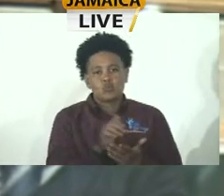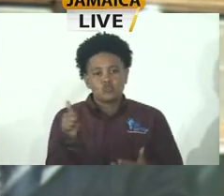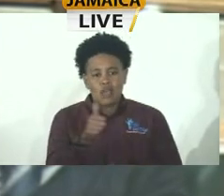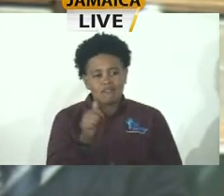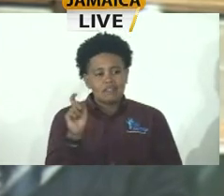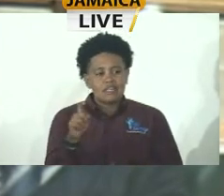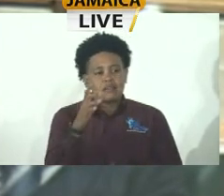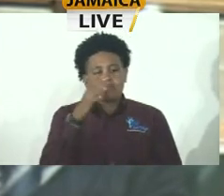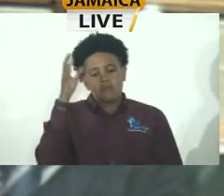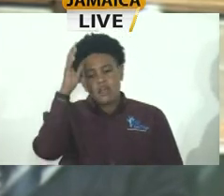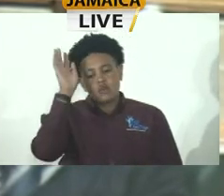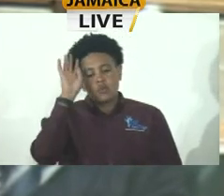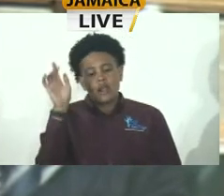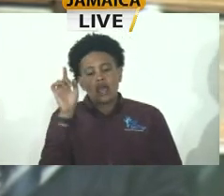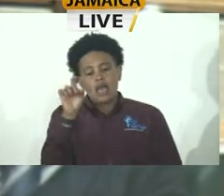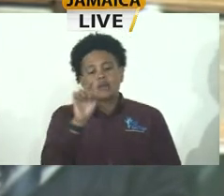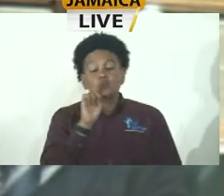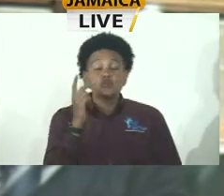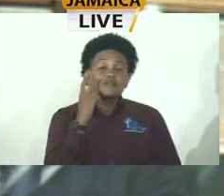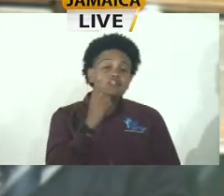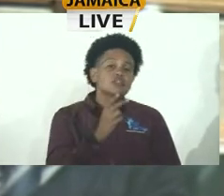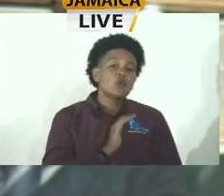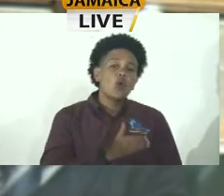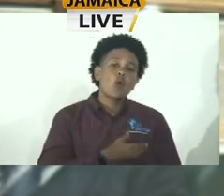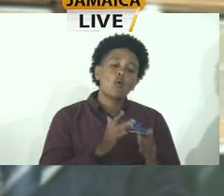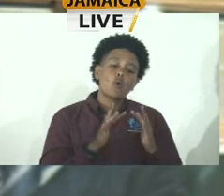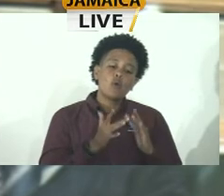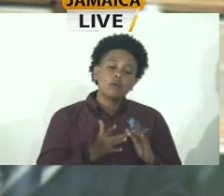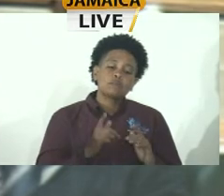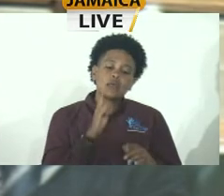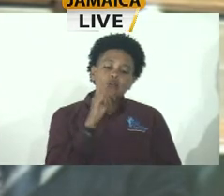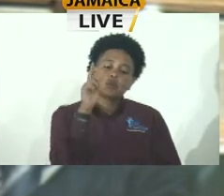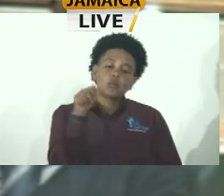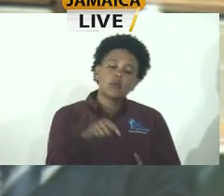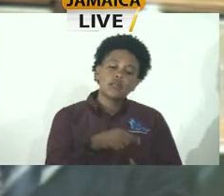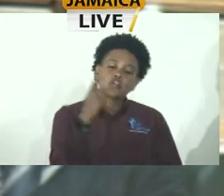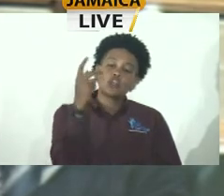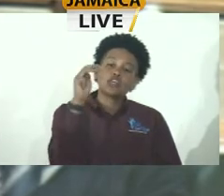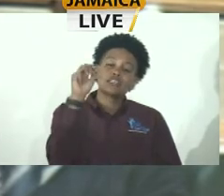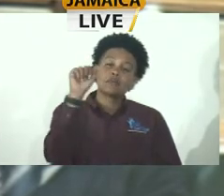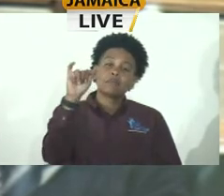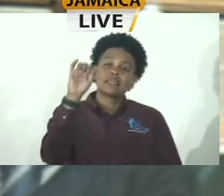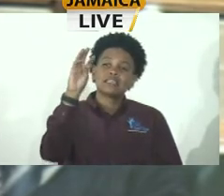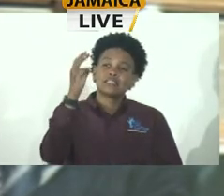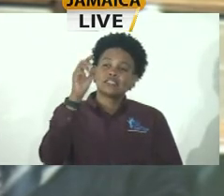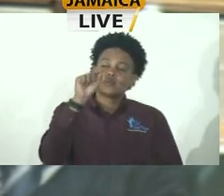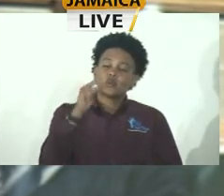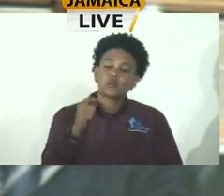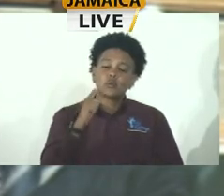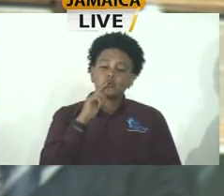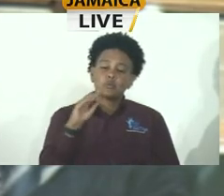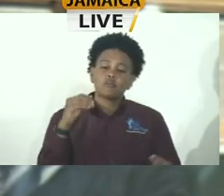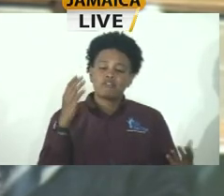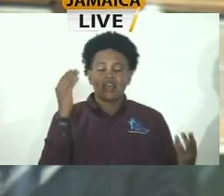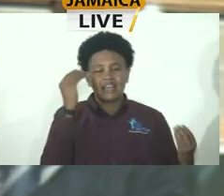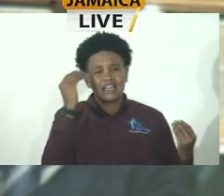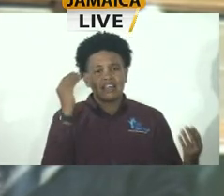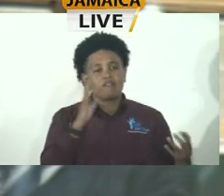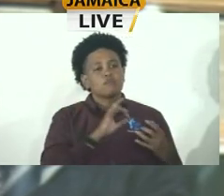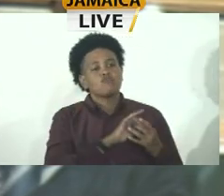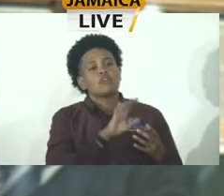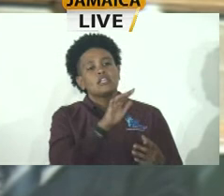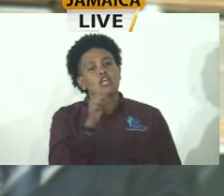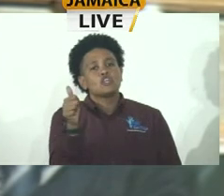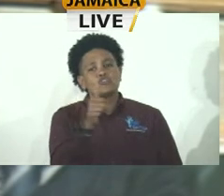parents will be asked to visit our website as of thursday may 6 2021 to provide information regarding their